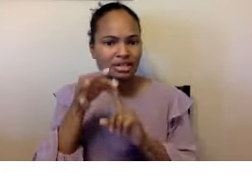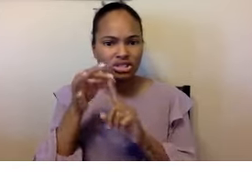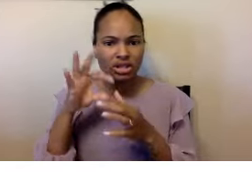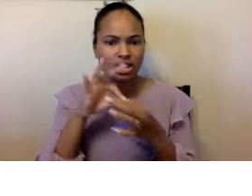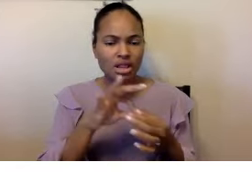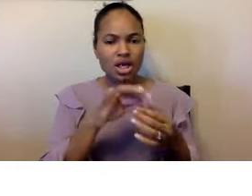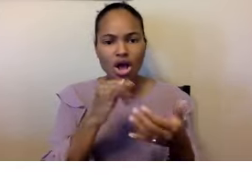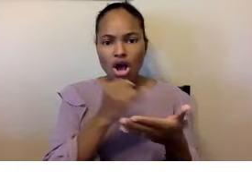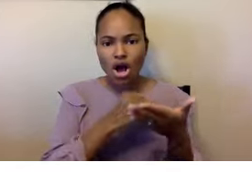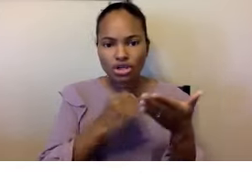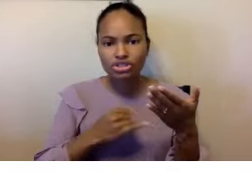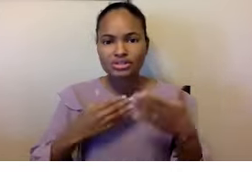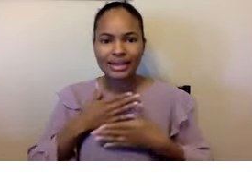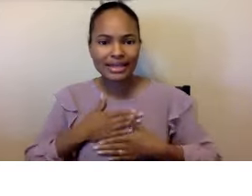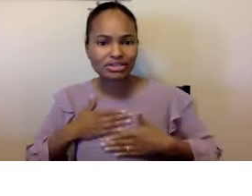and even sports.